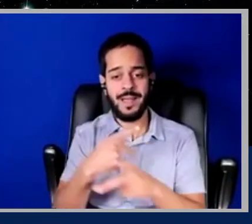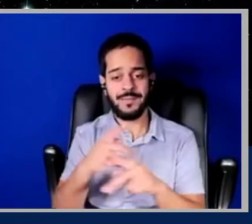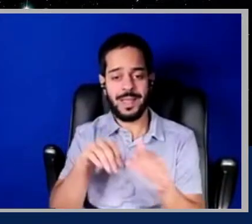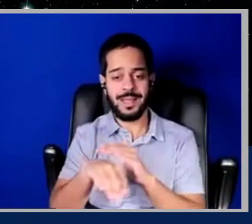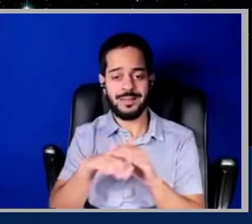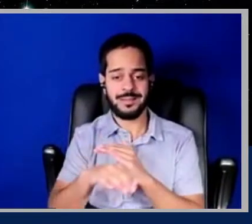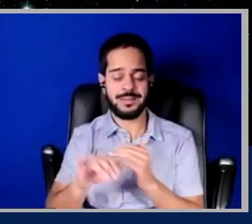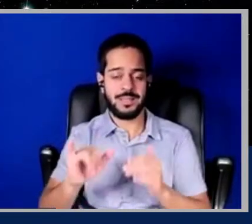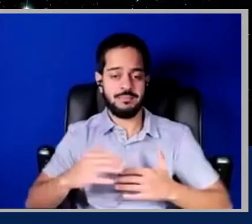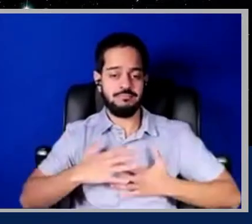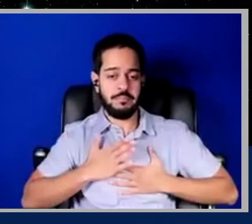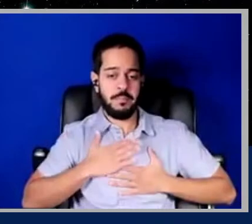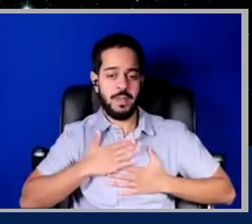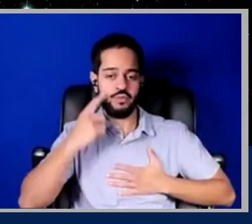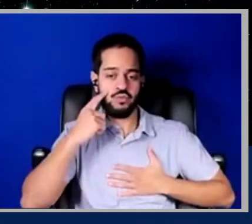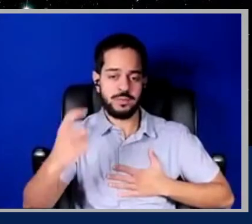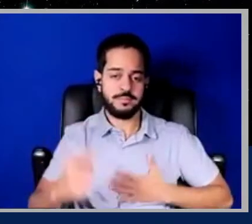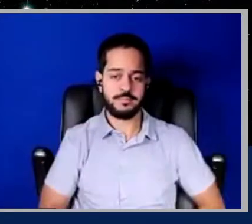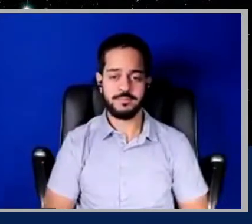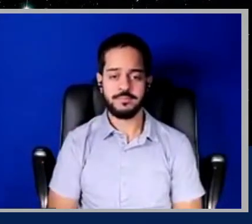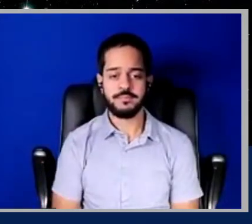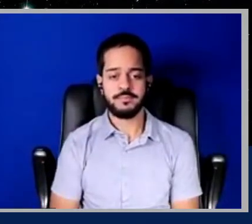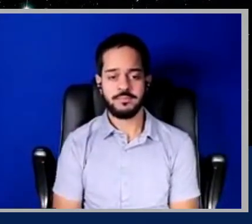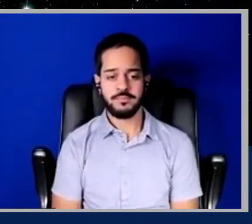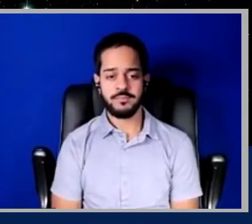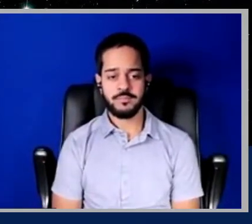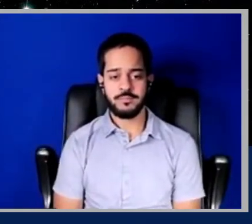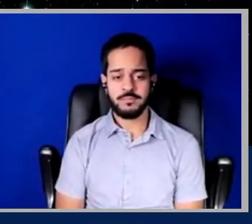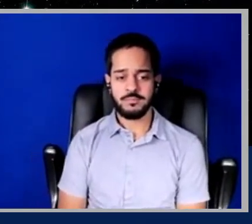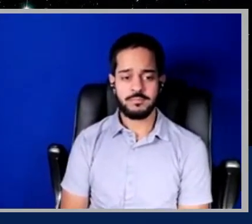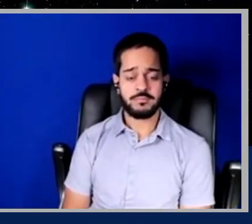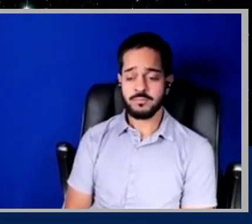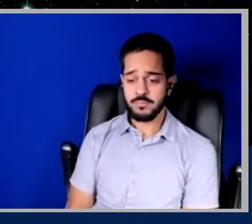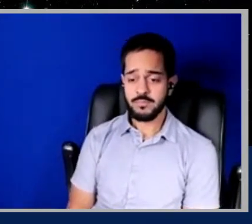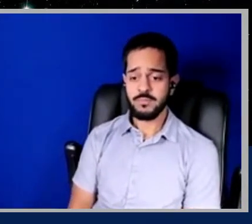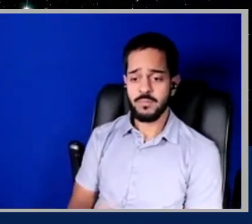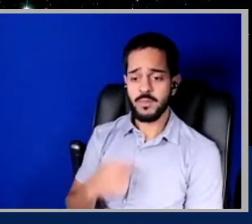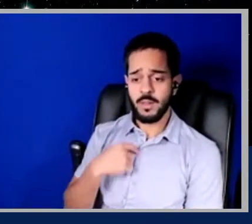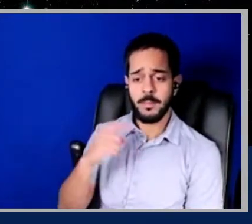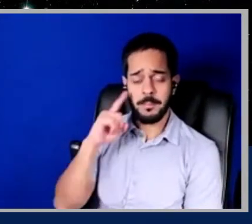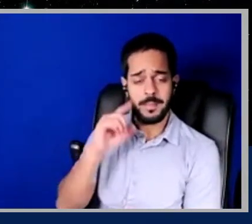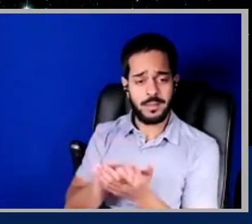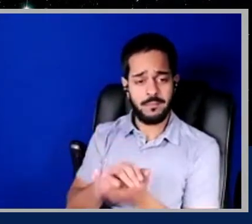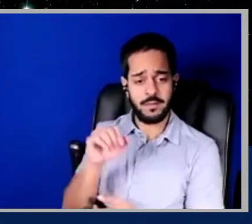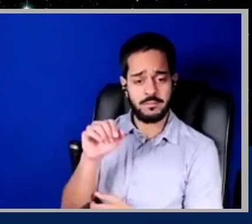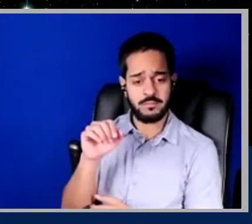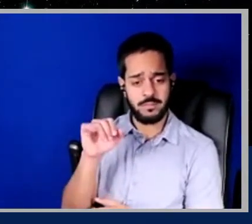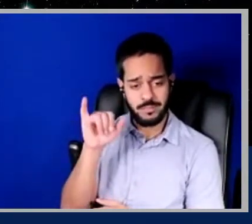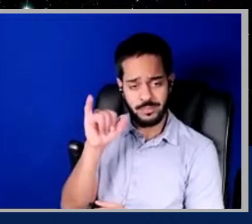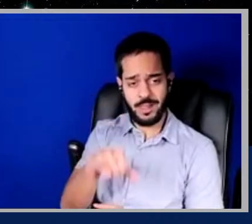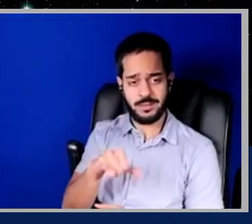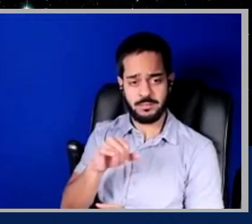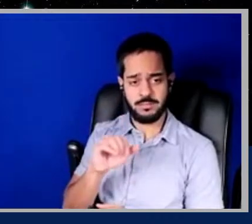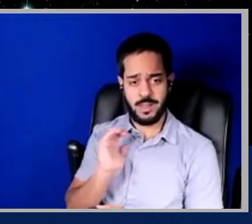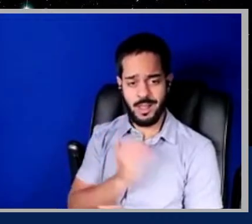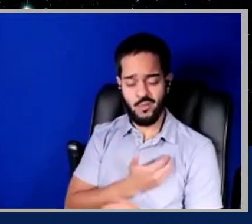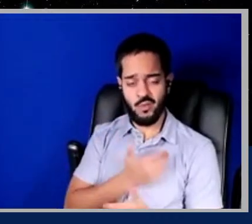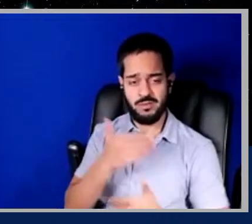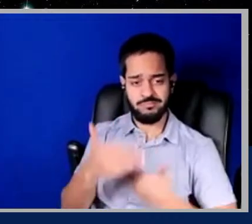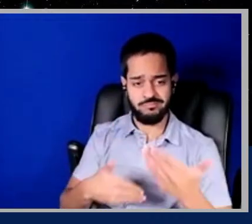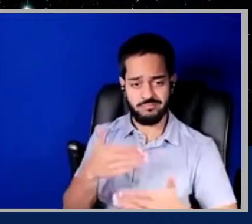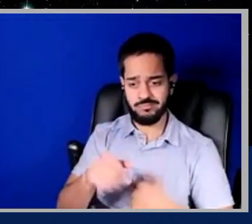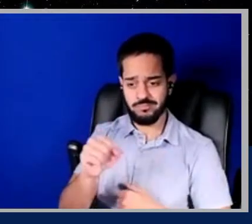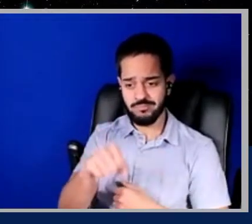least. No, I think that's absolutely the case. And I feel like that's behind a lot of the transition or